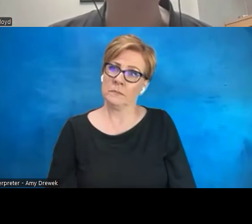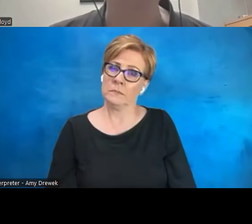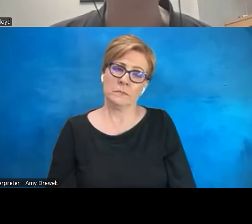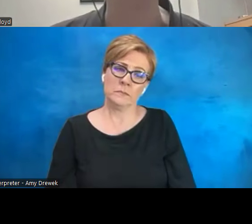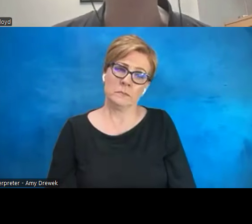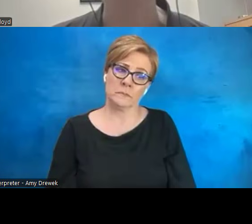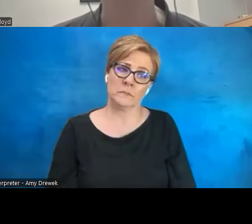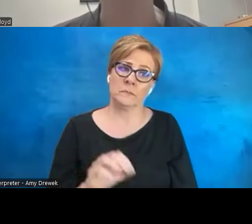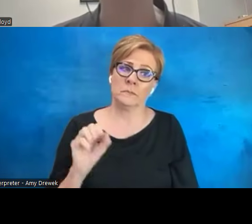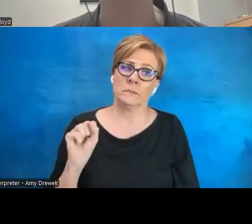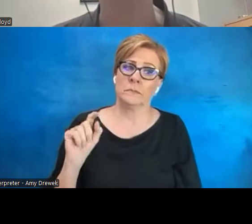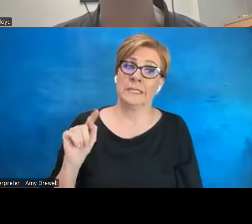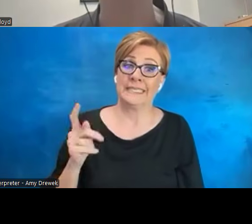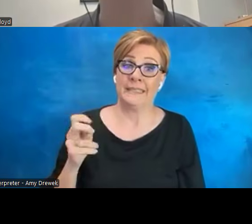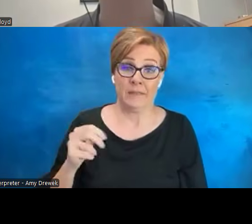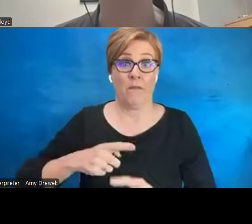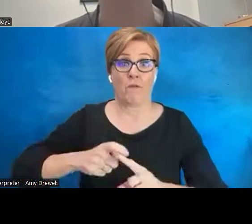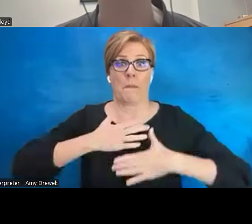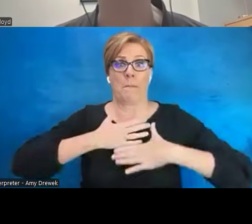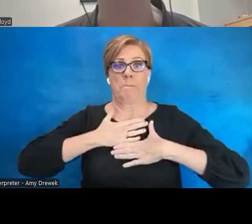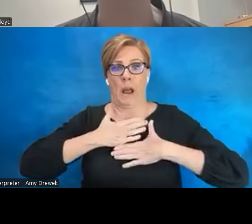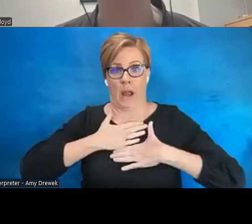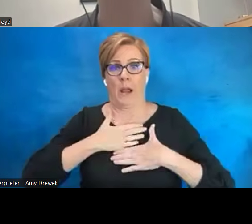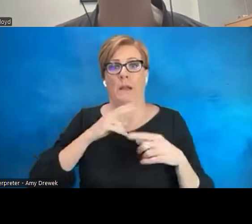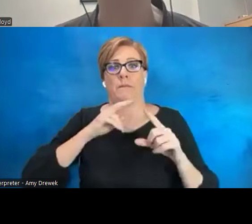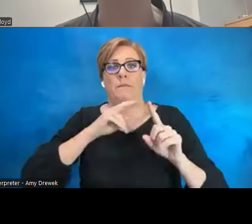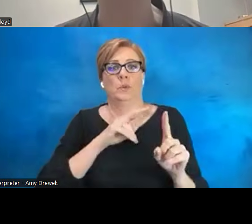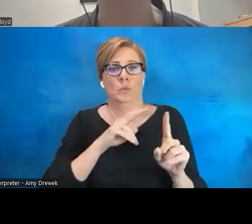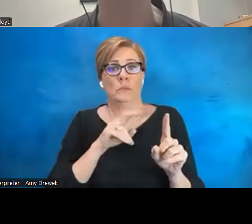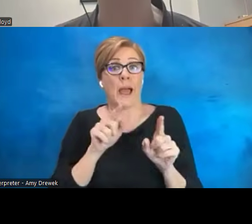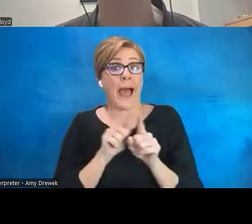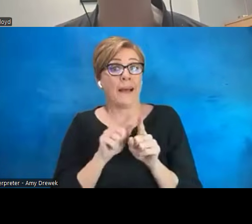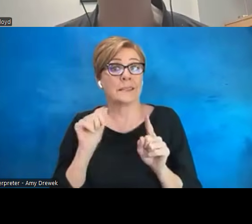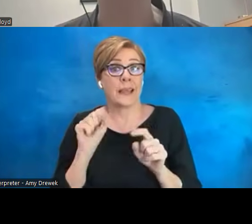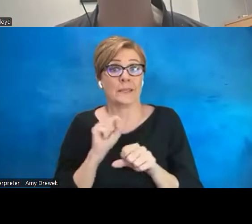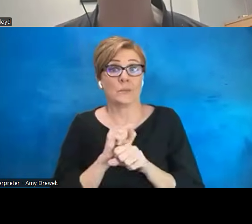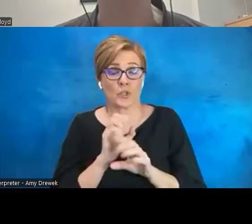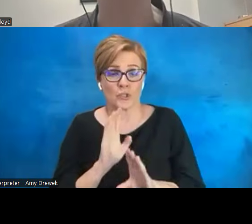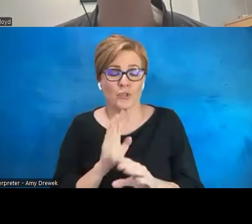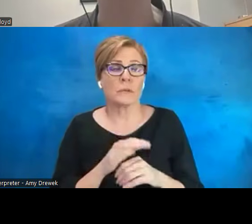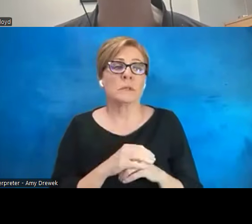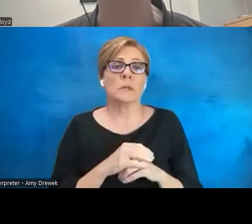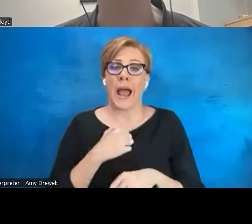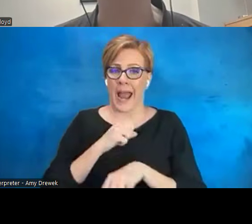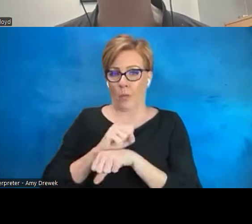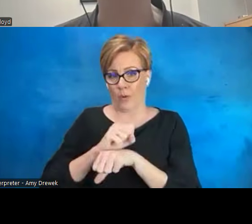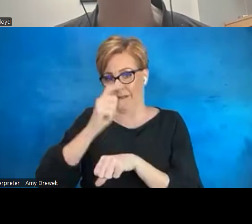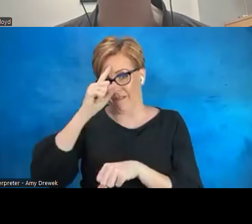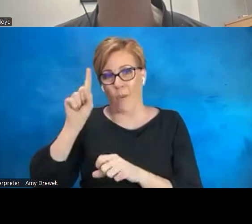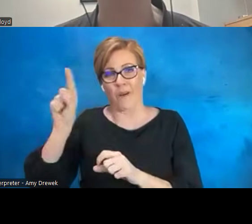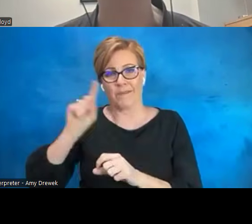I can answer from my perspective as a caseworker, where I do have, because I work for a member of Congress office, I do